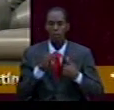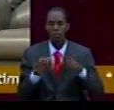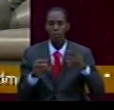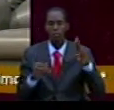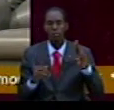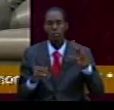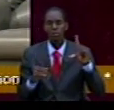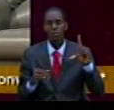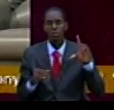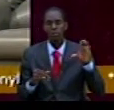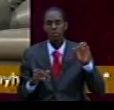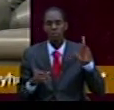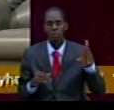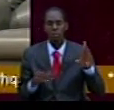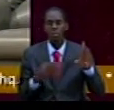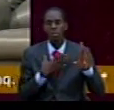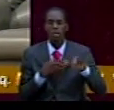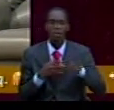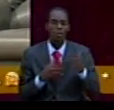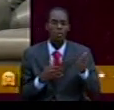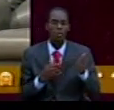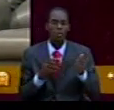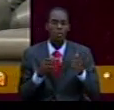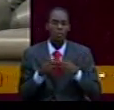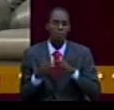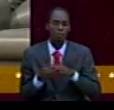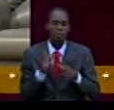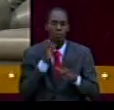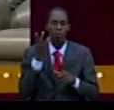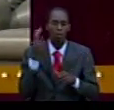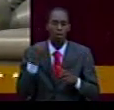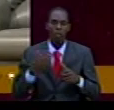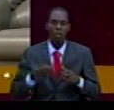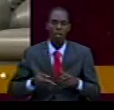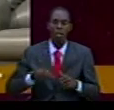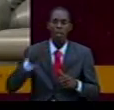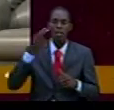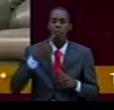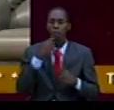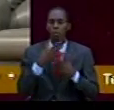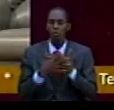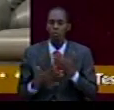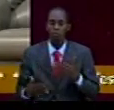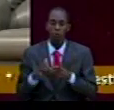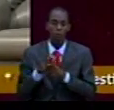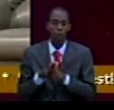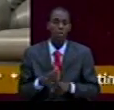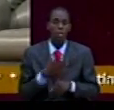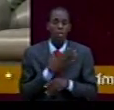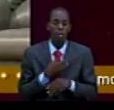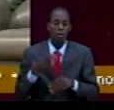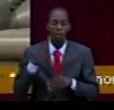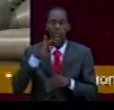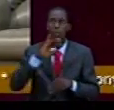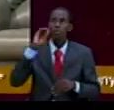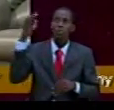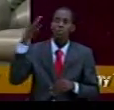again, I was having high blood pressure. And by the grace of God, after when the man of God